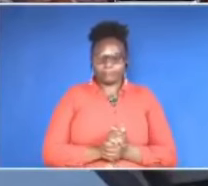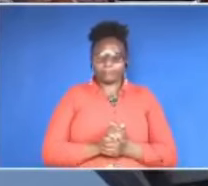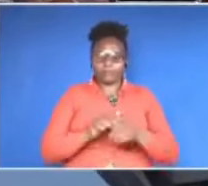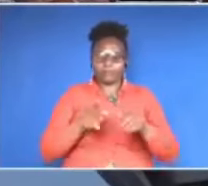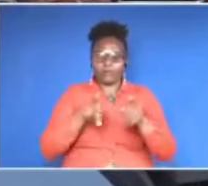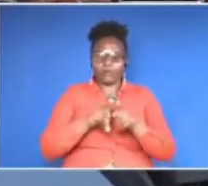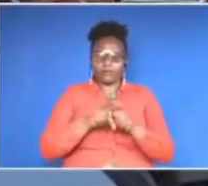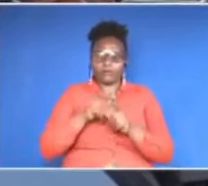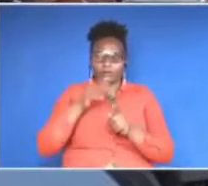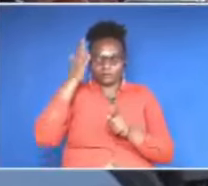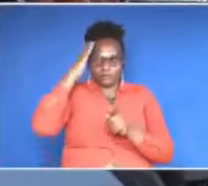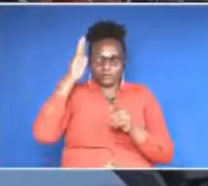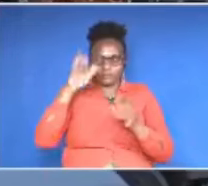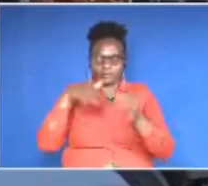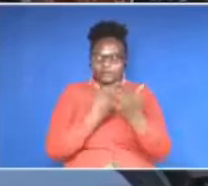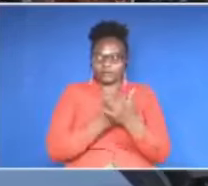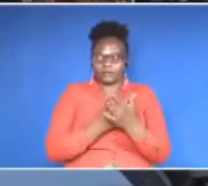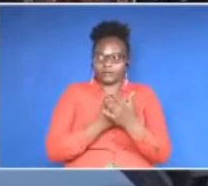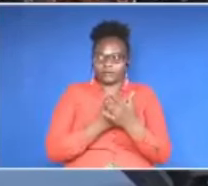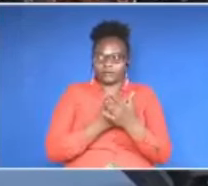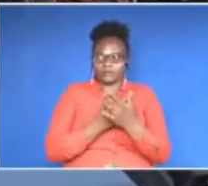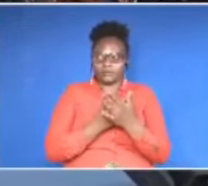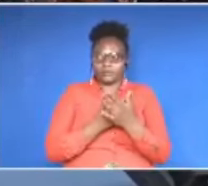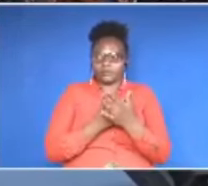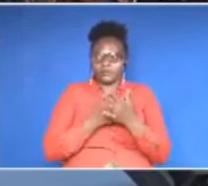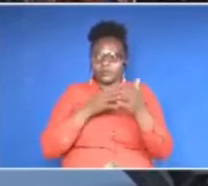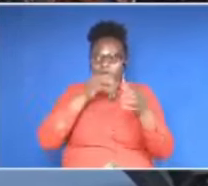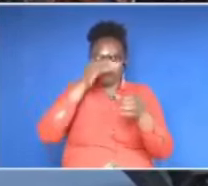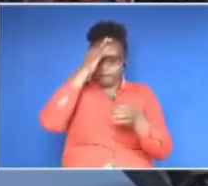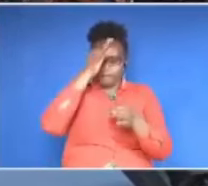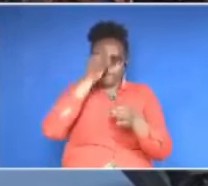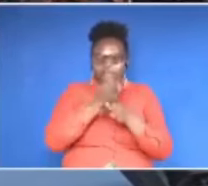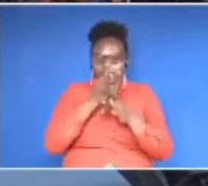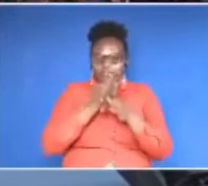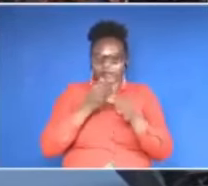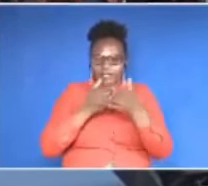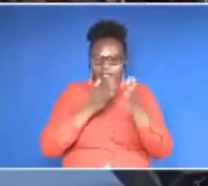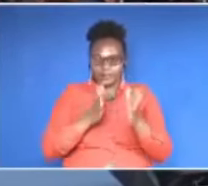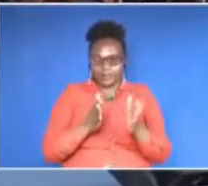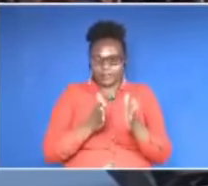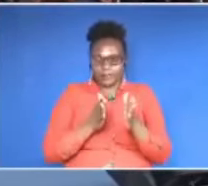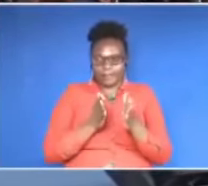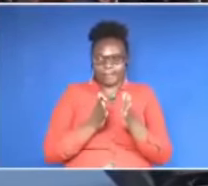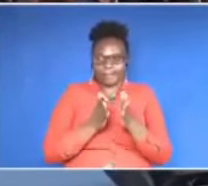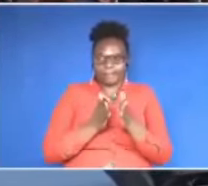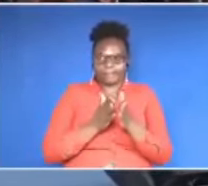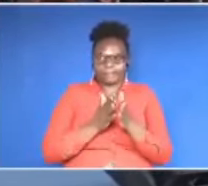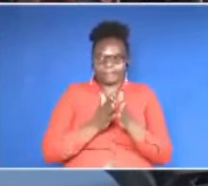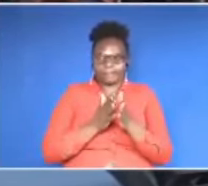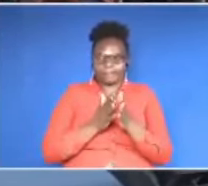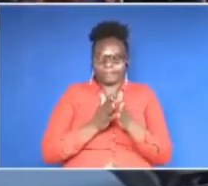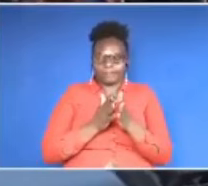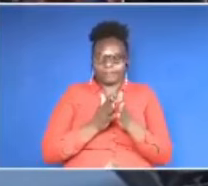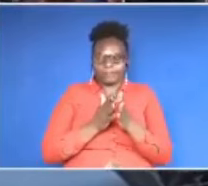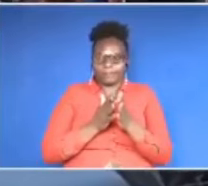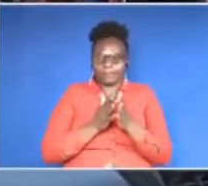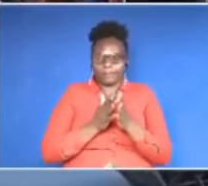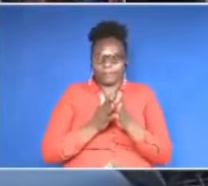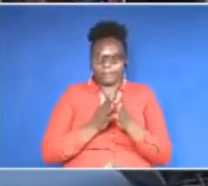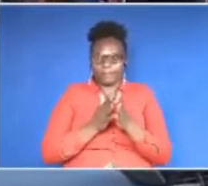acknowledge the arrival of some of our fathers in the faith. Nataka pia kutambua kufika kwao kwa baba wetu wa imani.